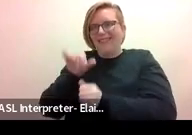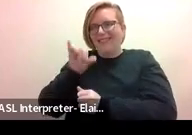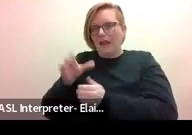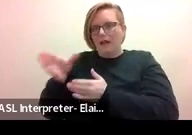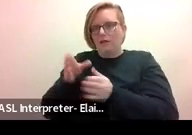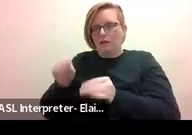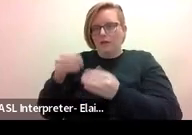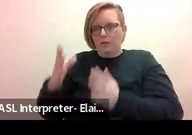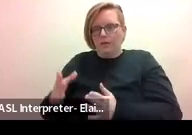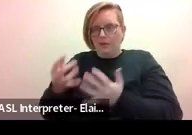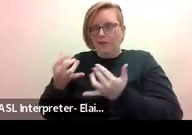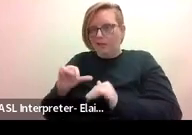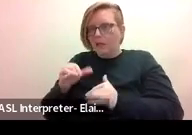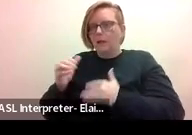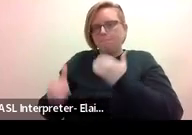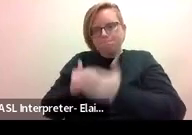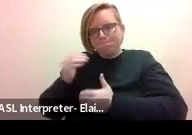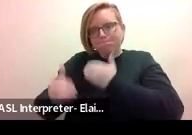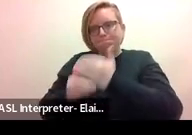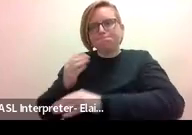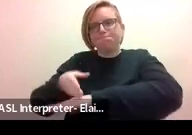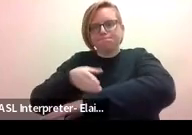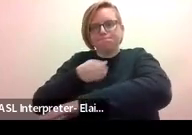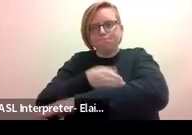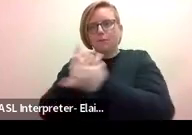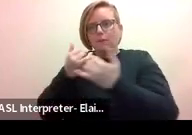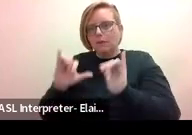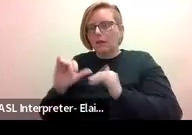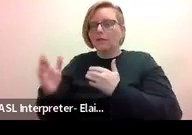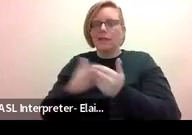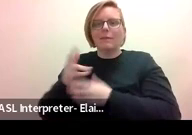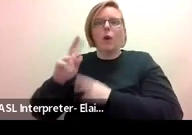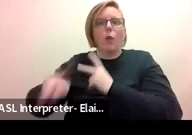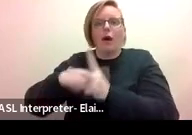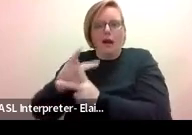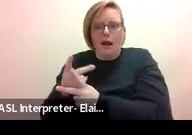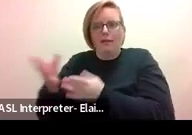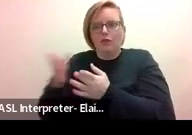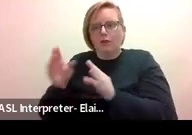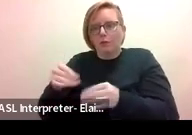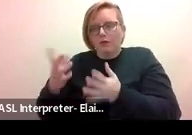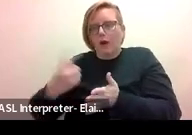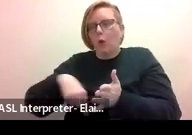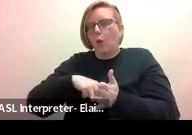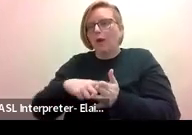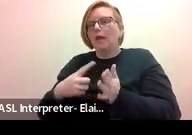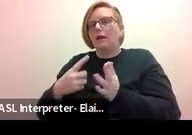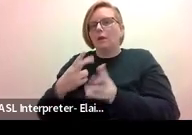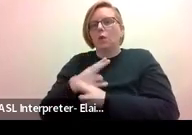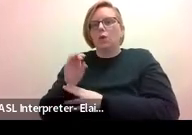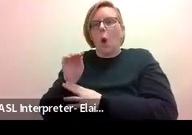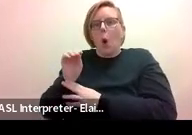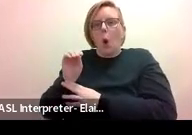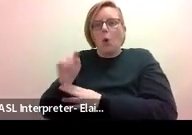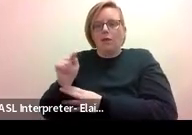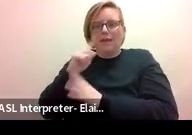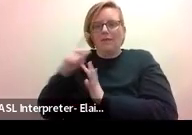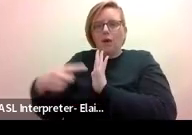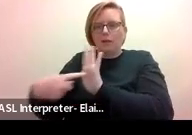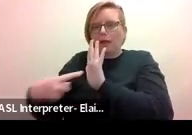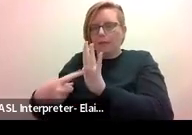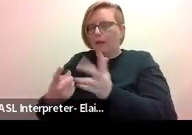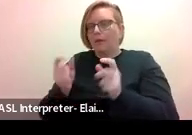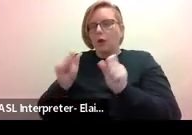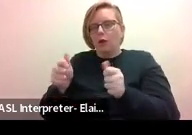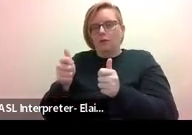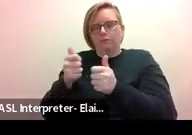provider. So you could take any service provider. We're just using occupational therapy in this example, but you could fill it in with